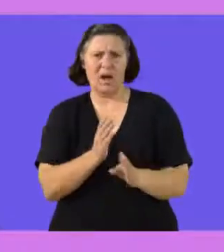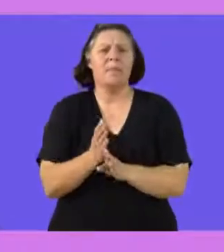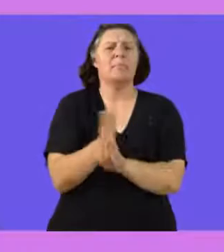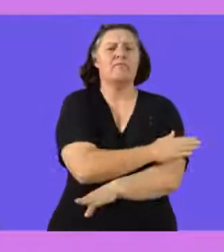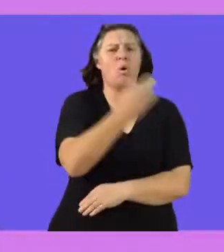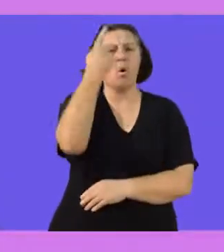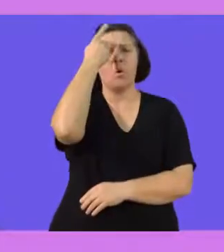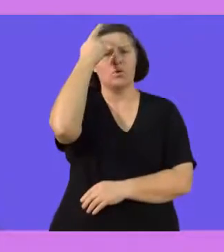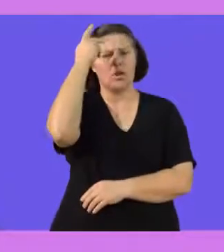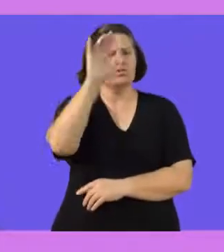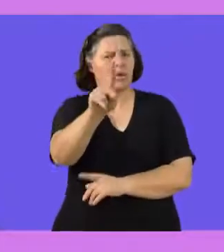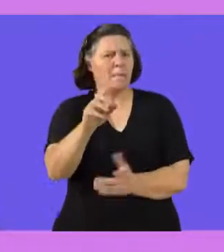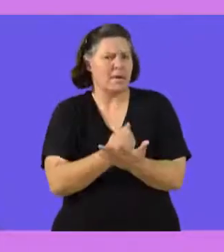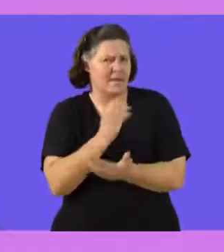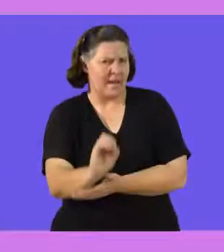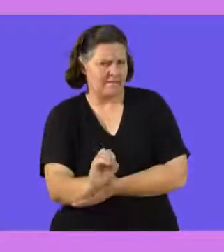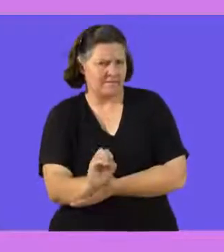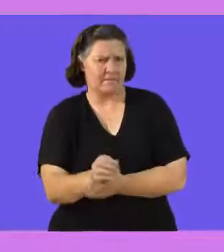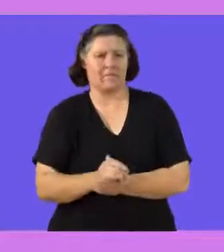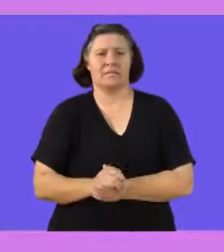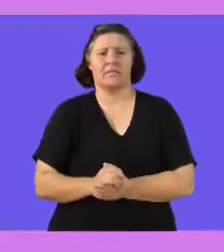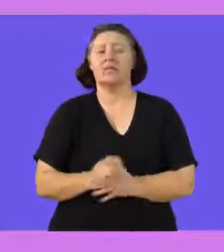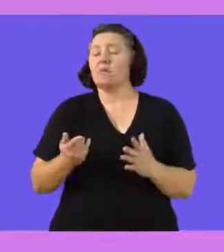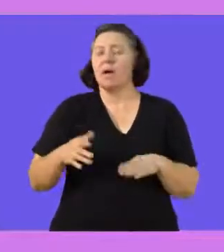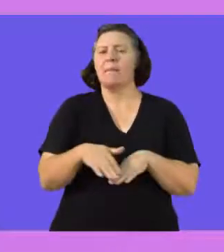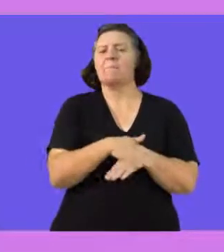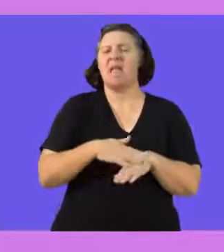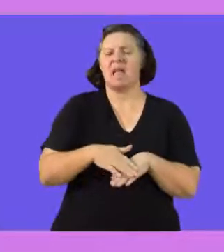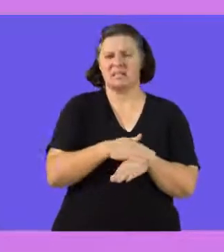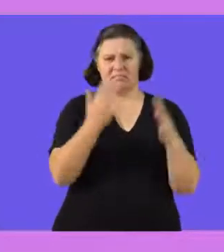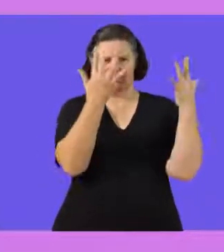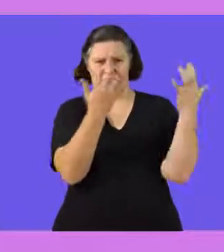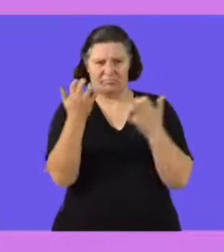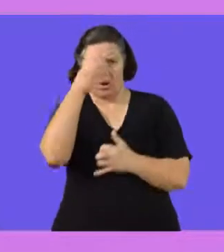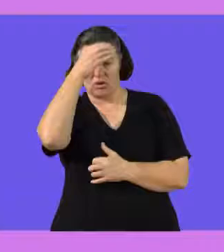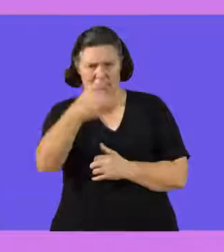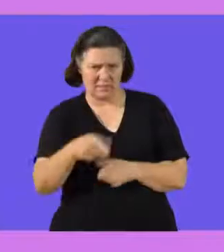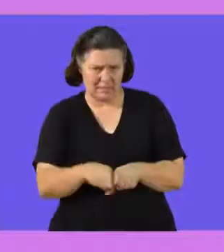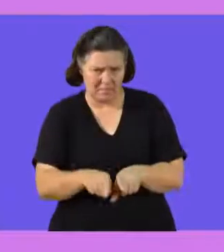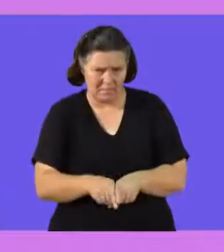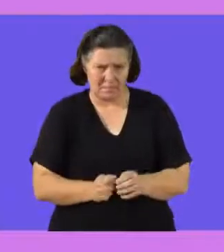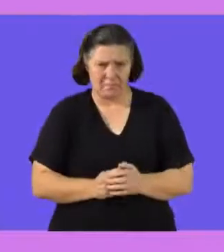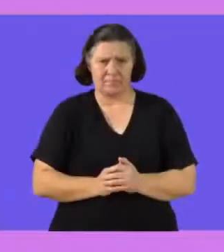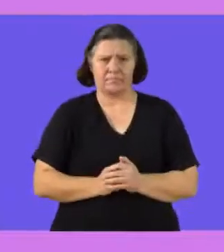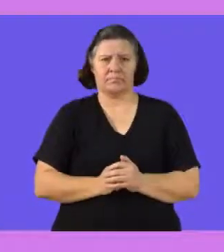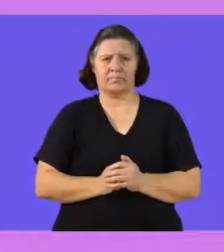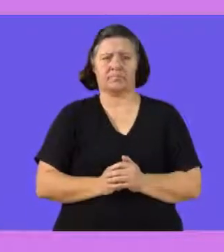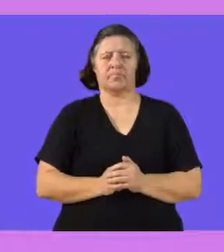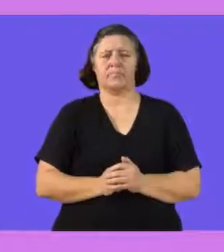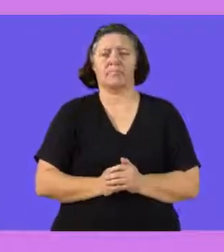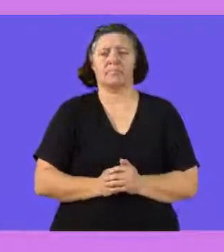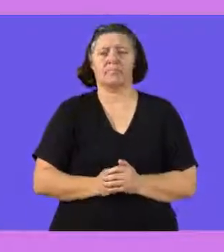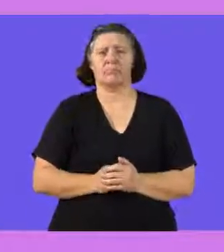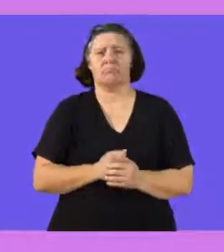those pre-knowledge that you should have at this moment in time? So it's basic skills and concepts, like, for example, basic